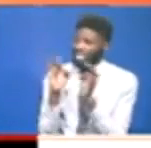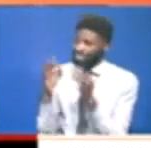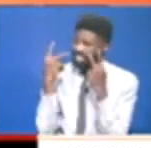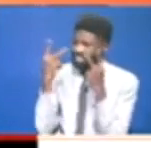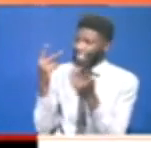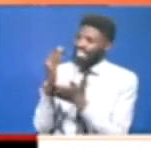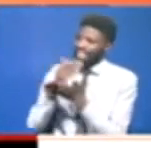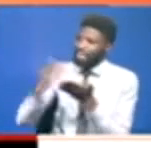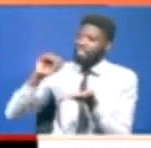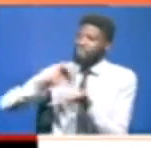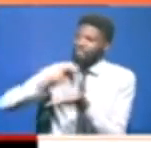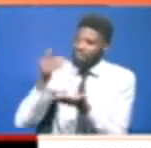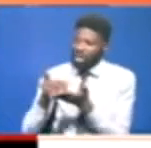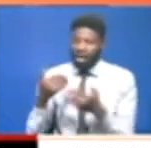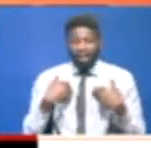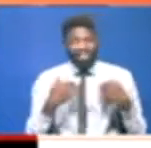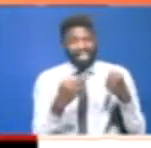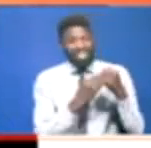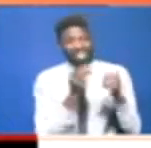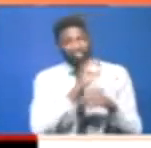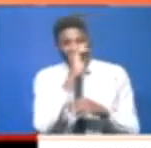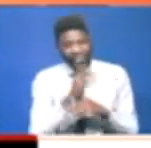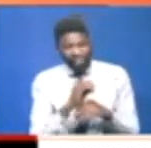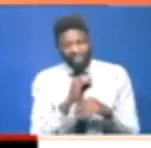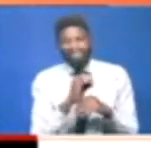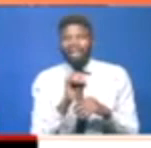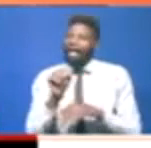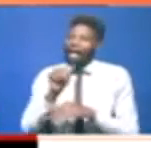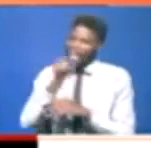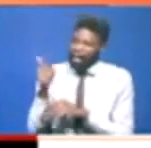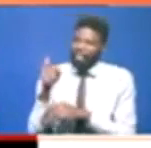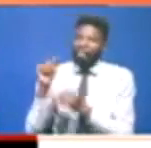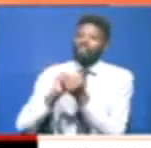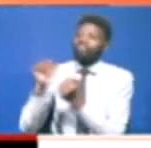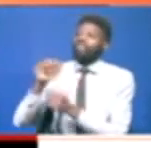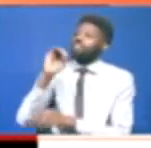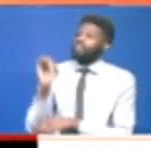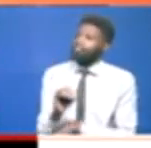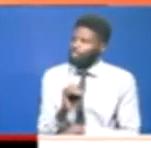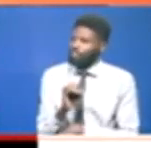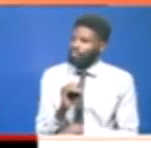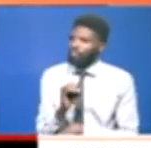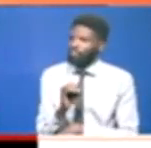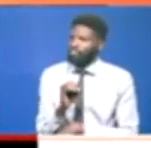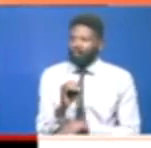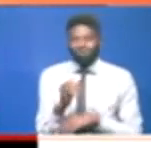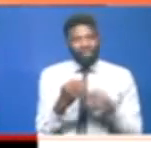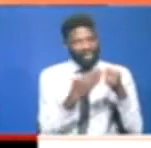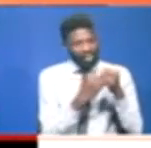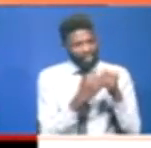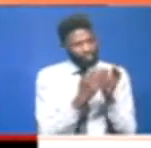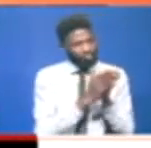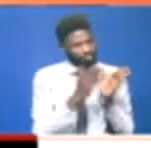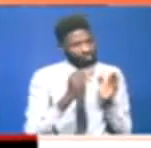between 8%, others are up to 15%. 8 to 15%? Yes. How do